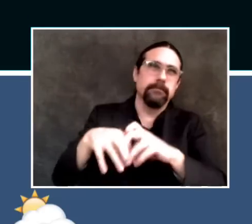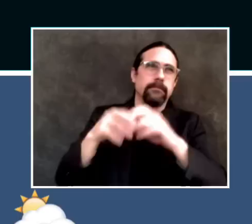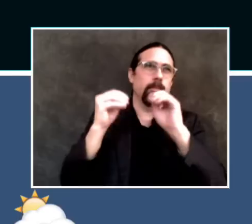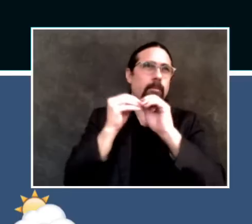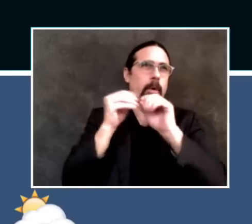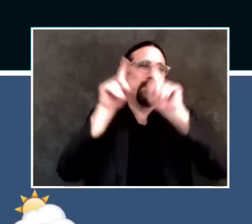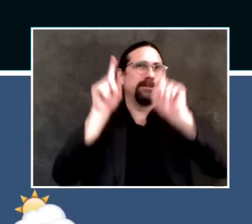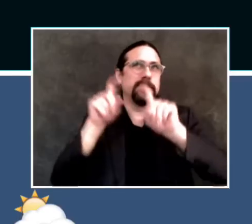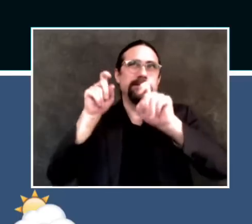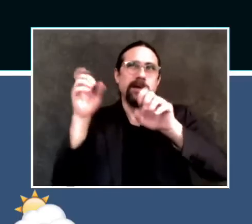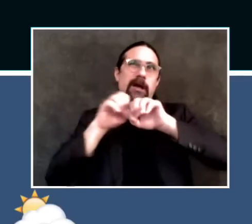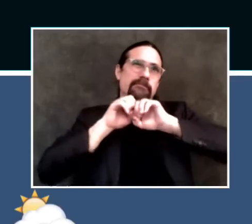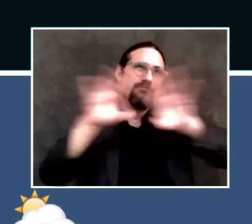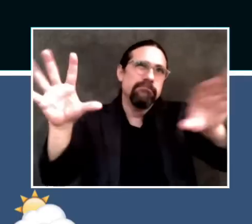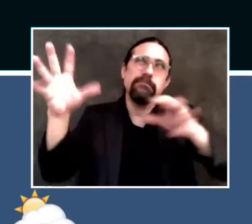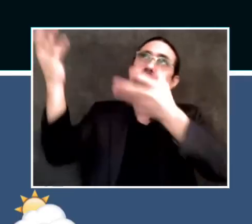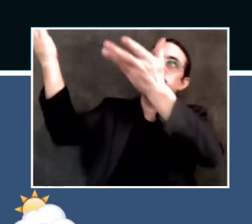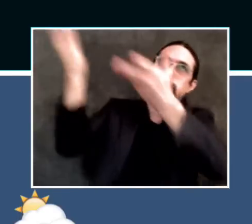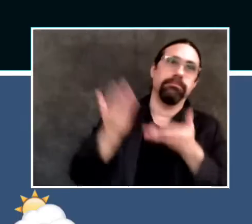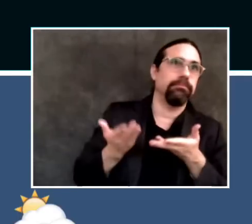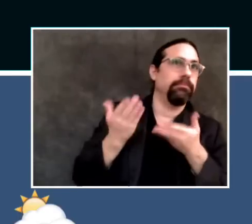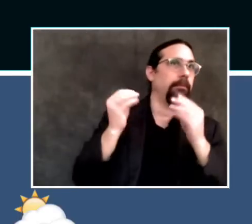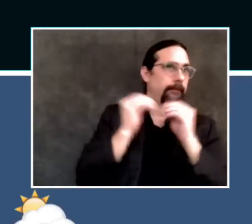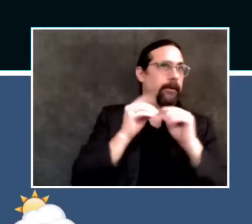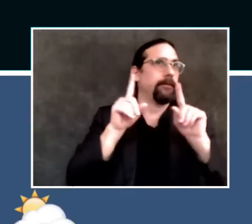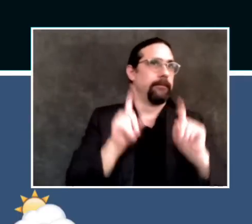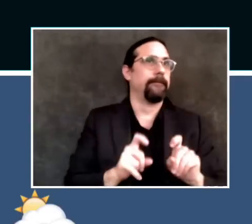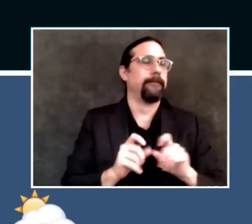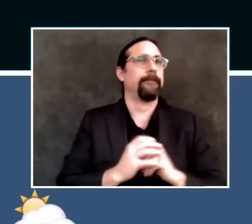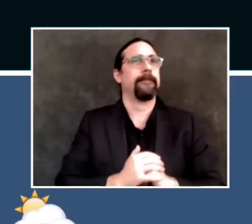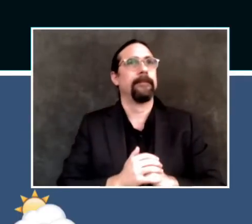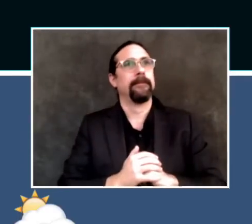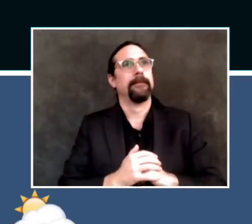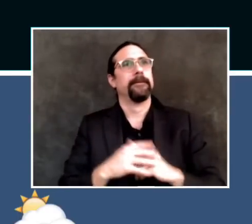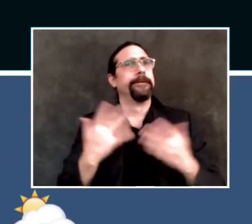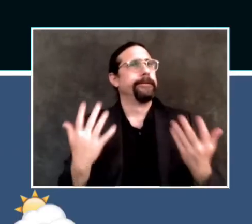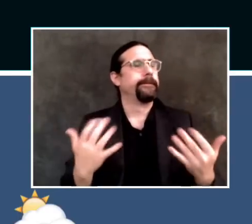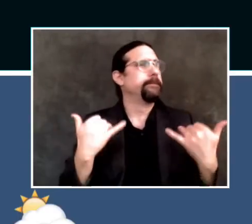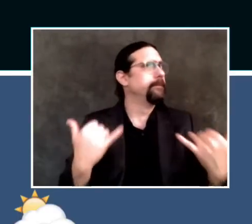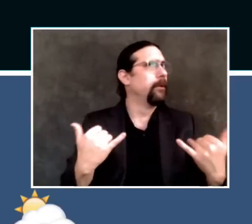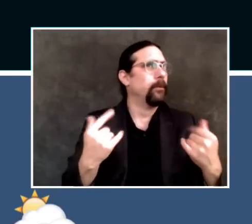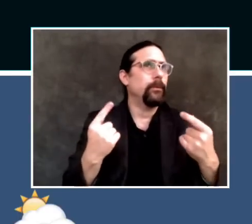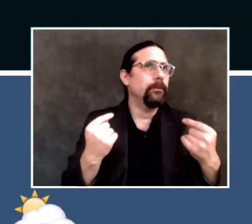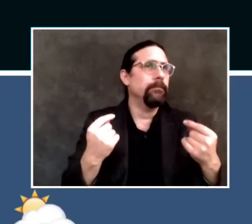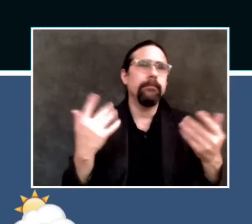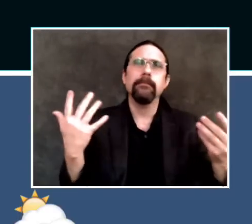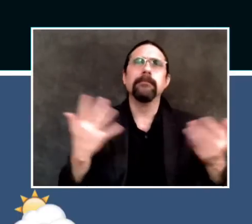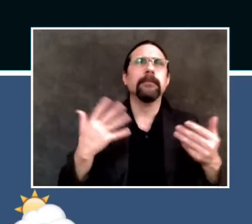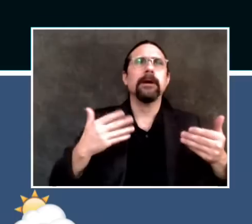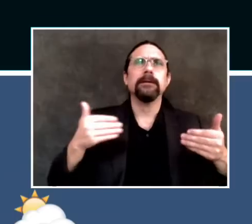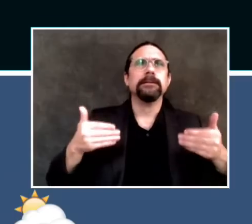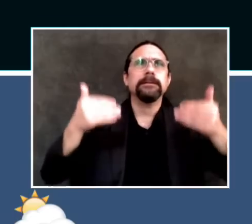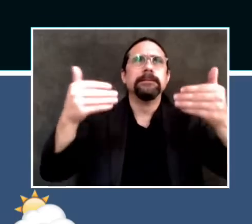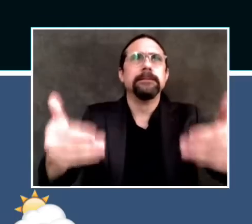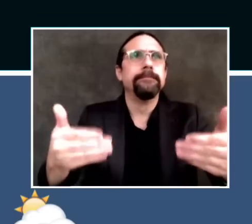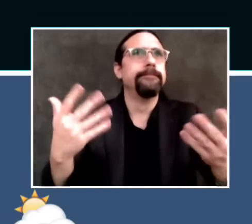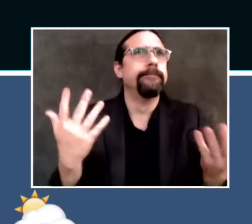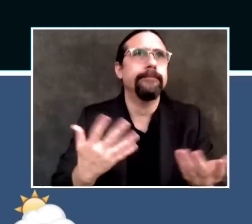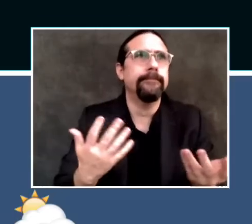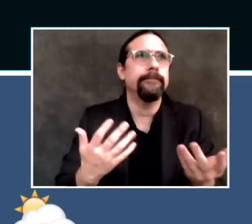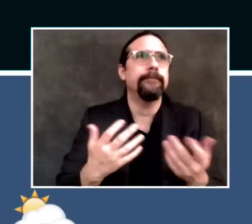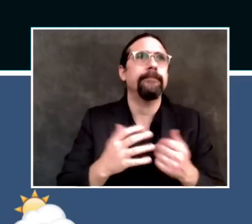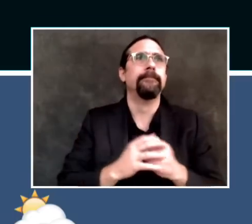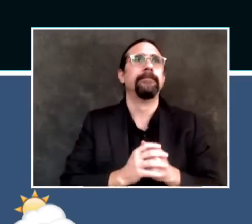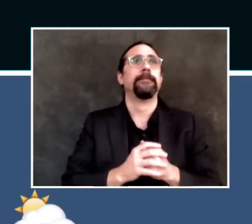So how do we get to the next phase? How do we get to a phase where there's low-level transmission and our lives start to get better,